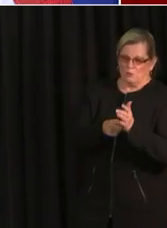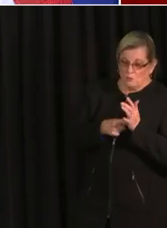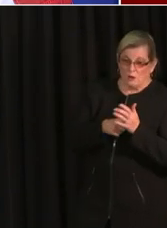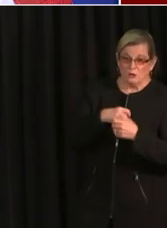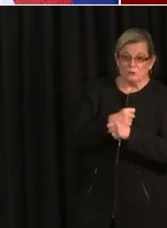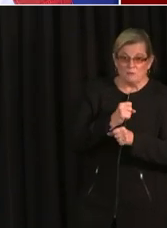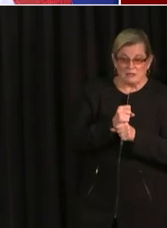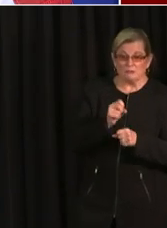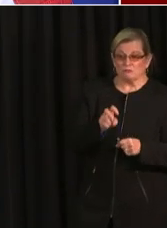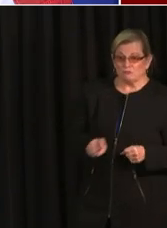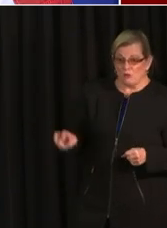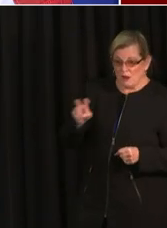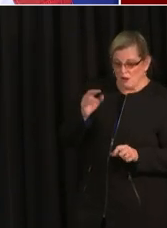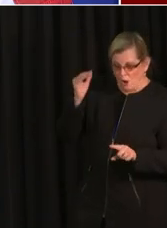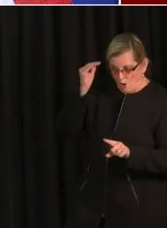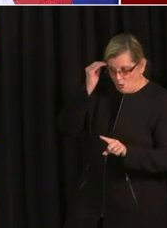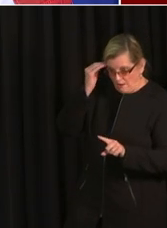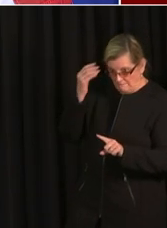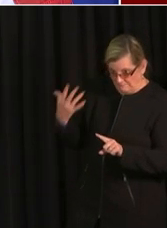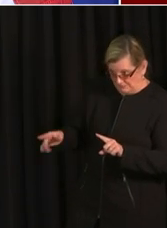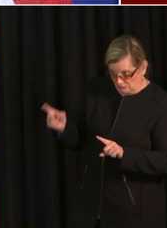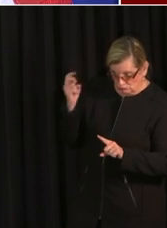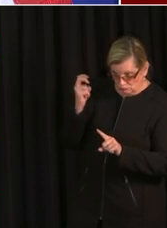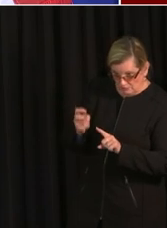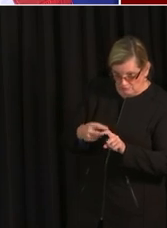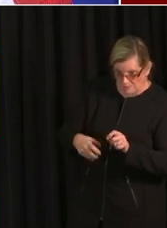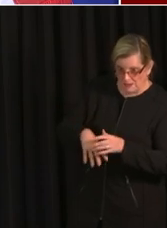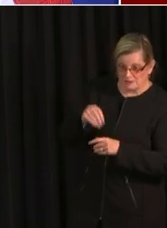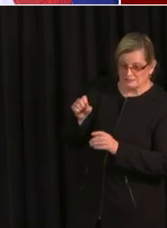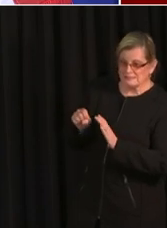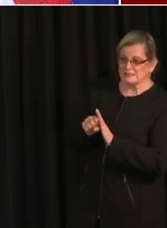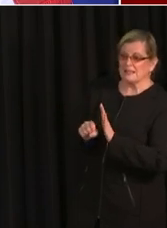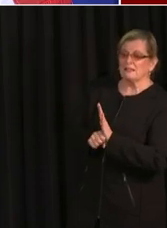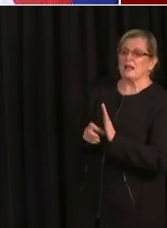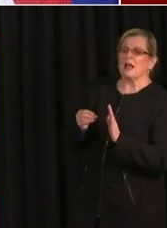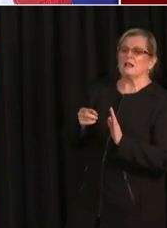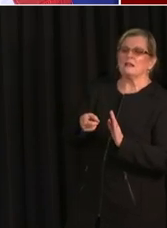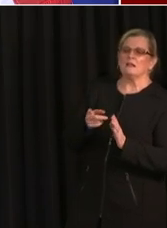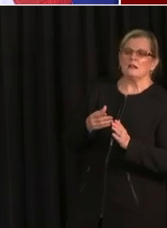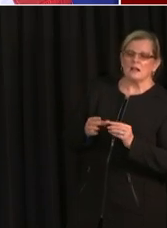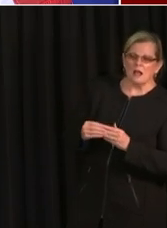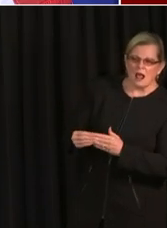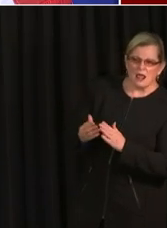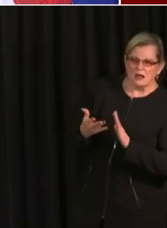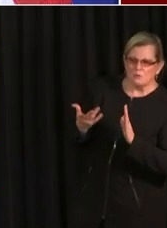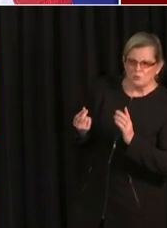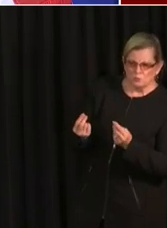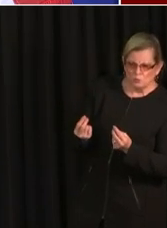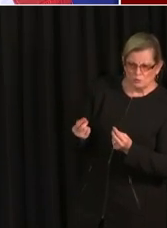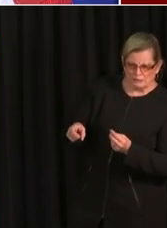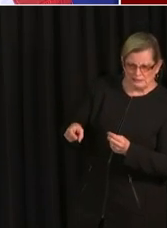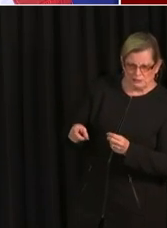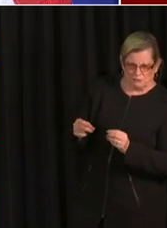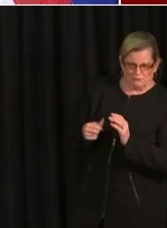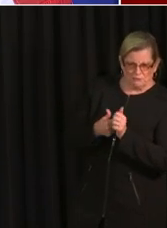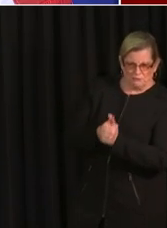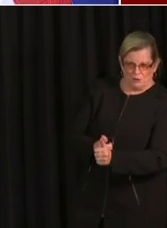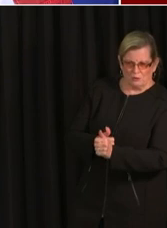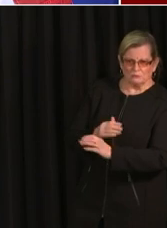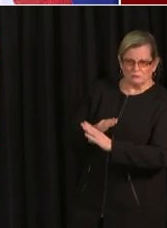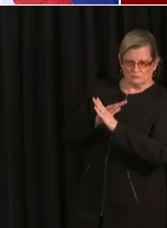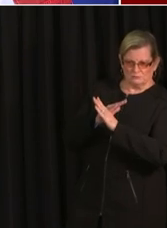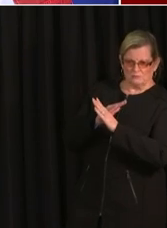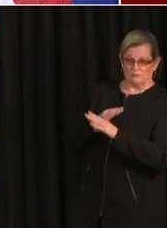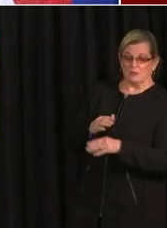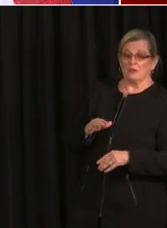their travelers aware of the guidelines of the local jurisdiction. For our own